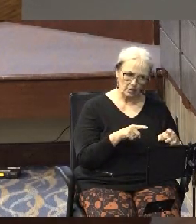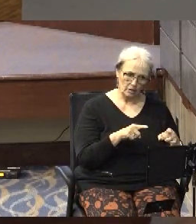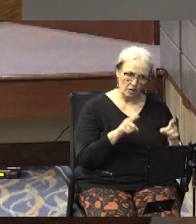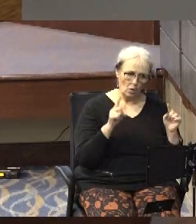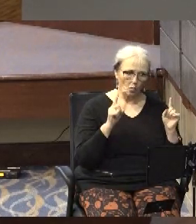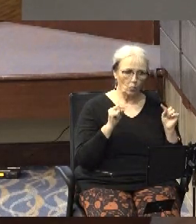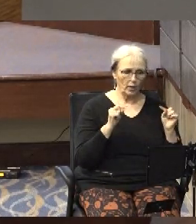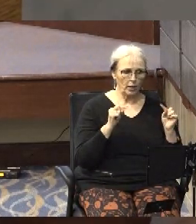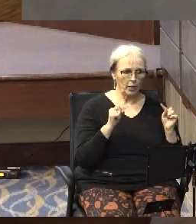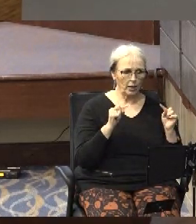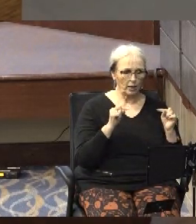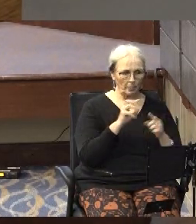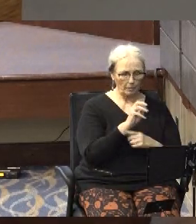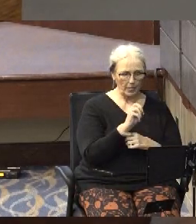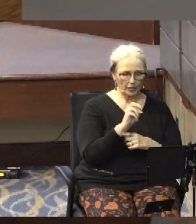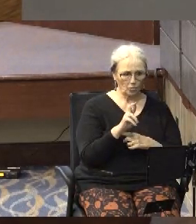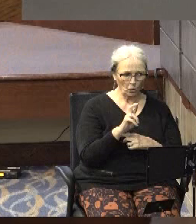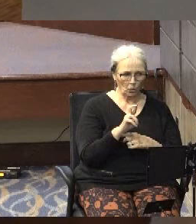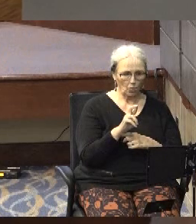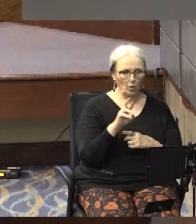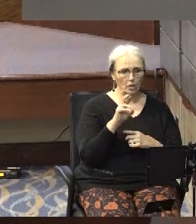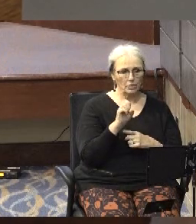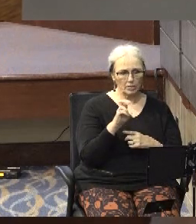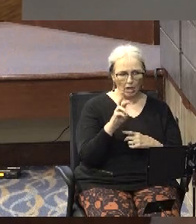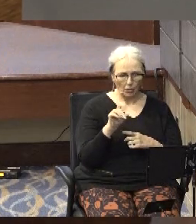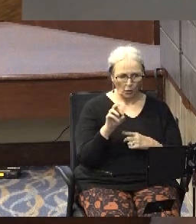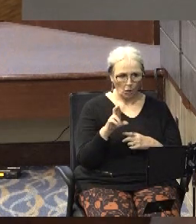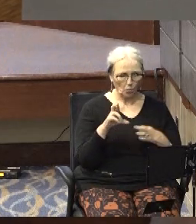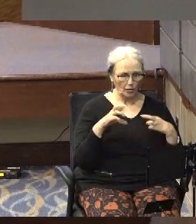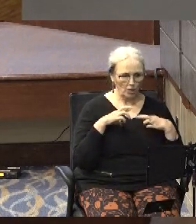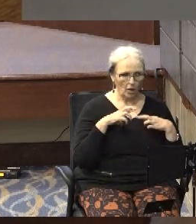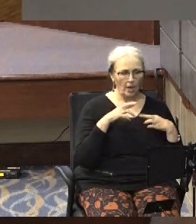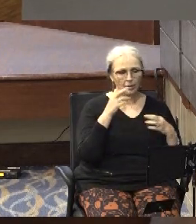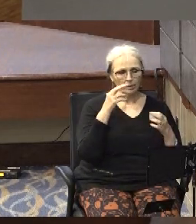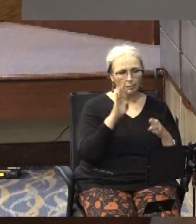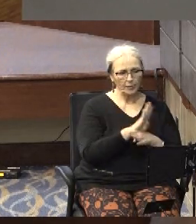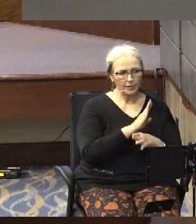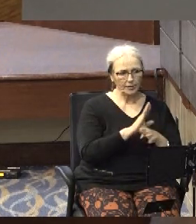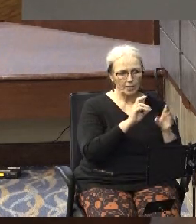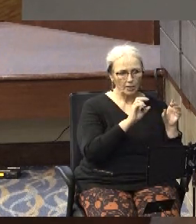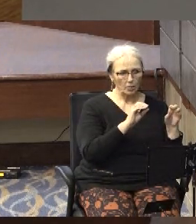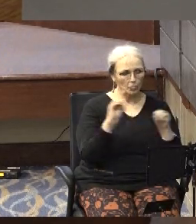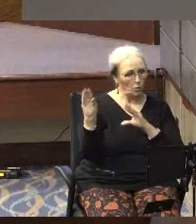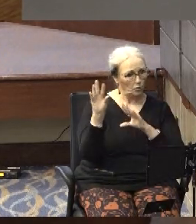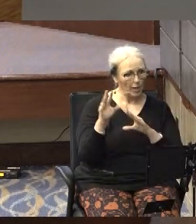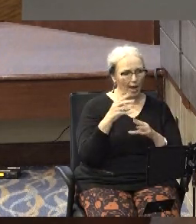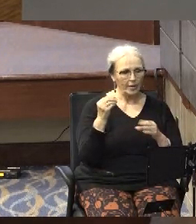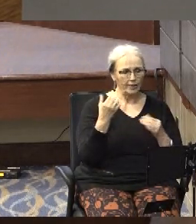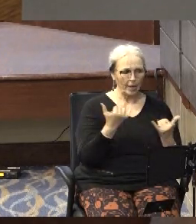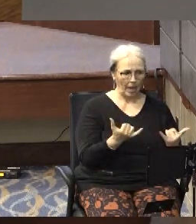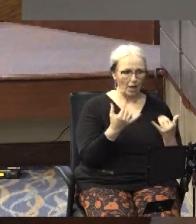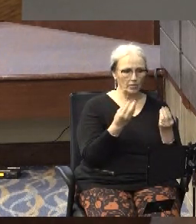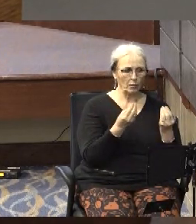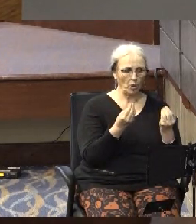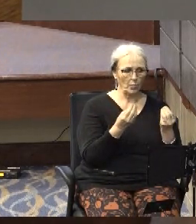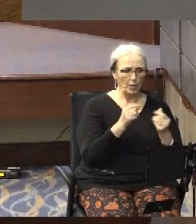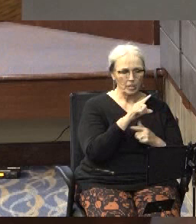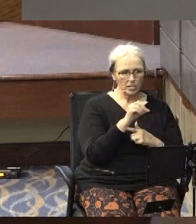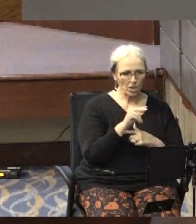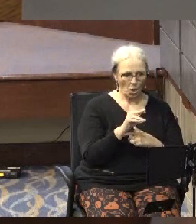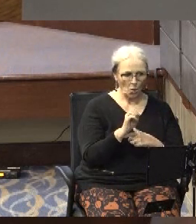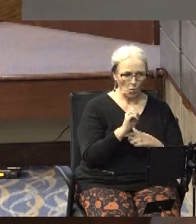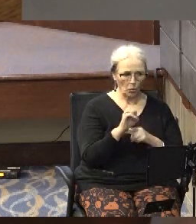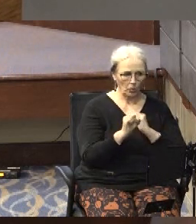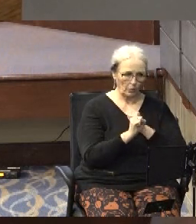when Mr. Sawyer retires or the business decides to relocate and this property is now zoned